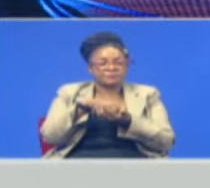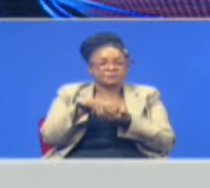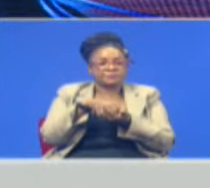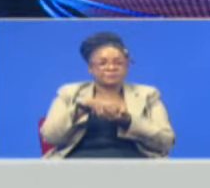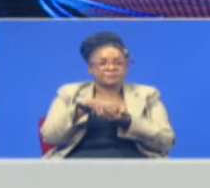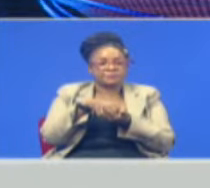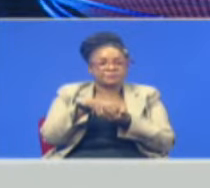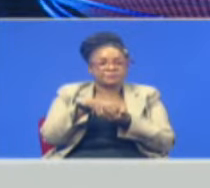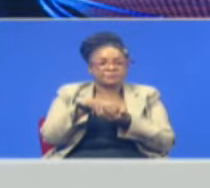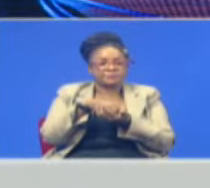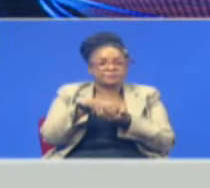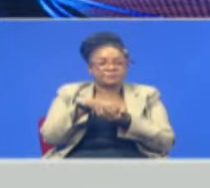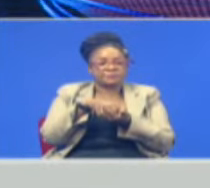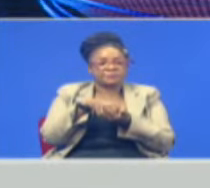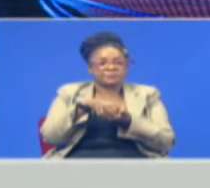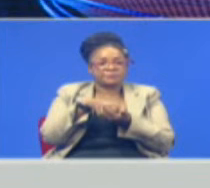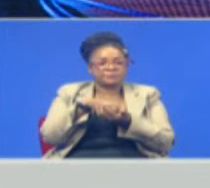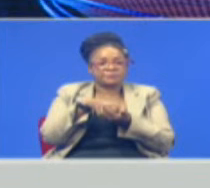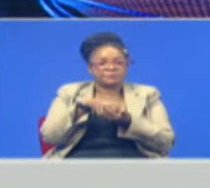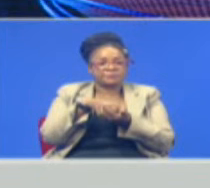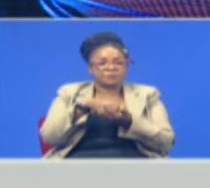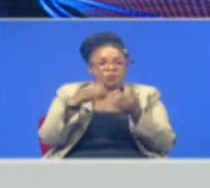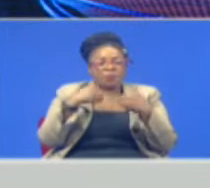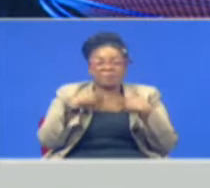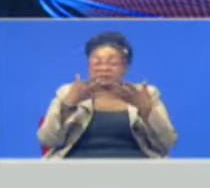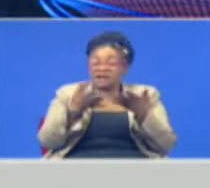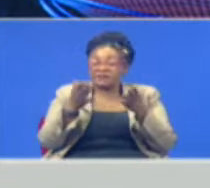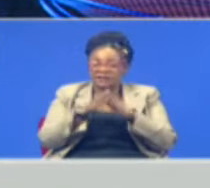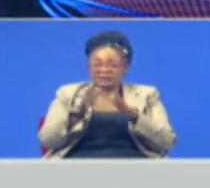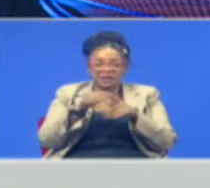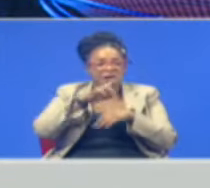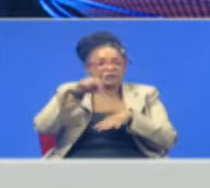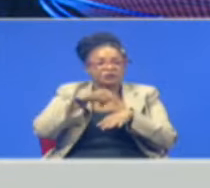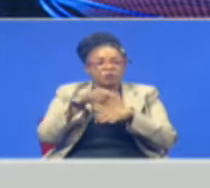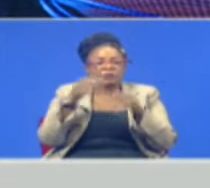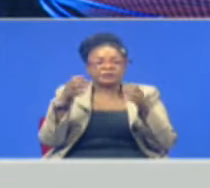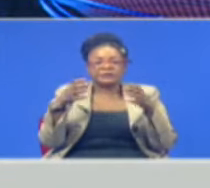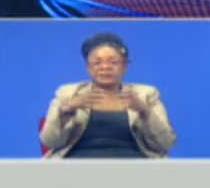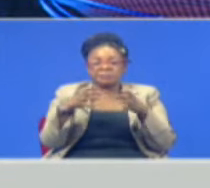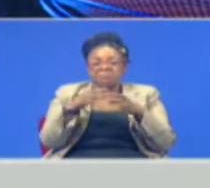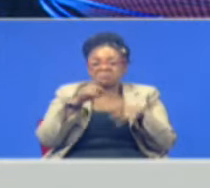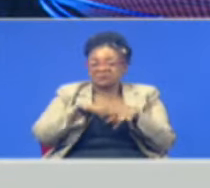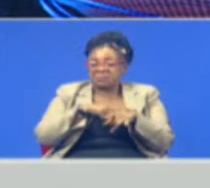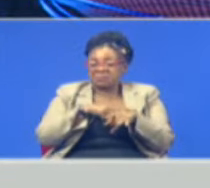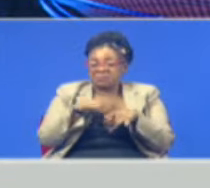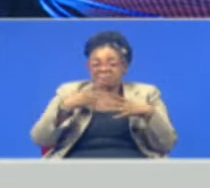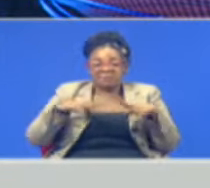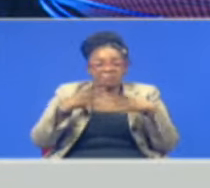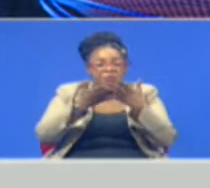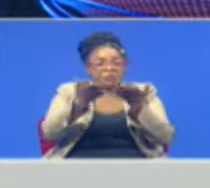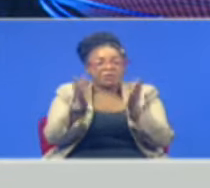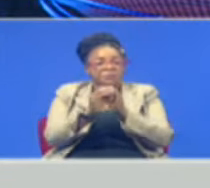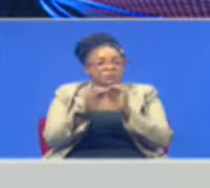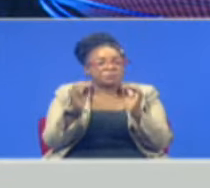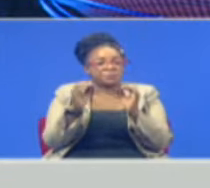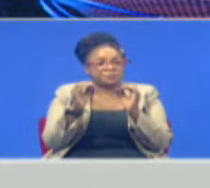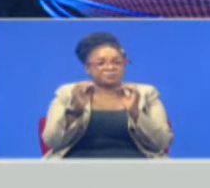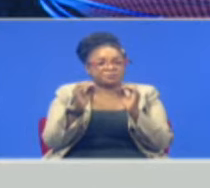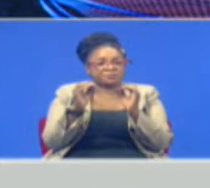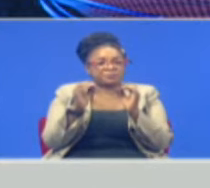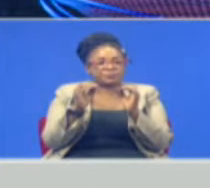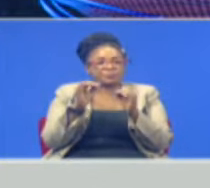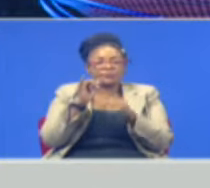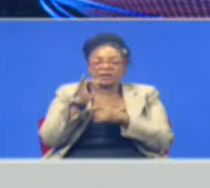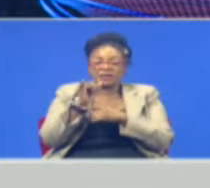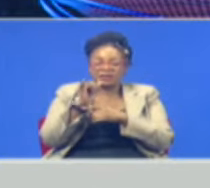All right, ever wondered what the lives of national team players are like when they're not on the field? Well, tonight we look into a day in the life of the